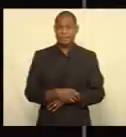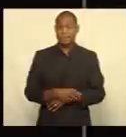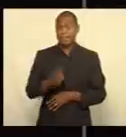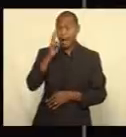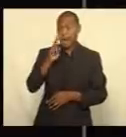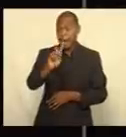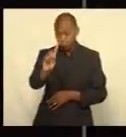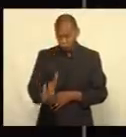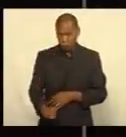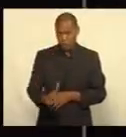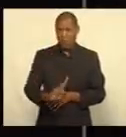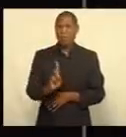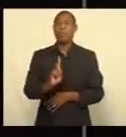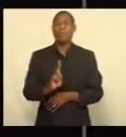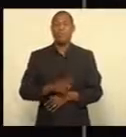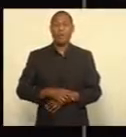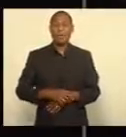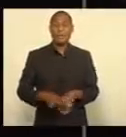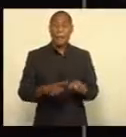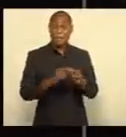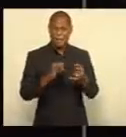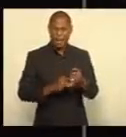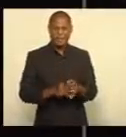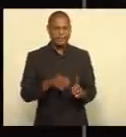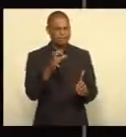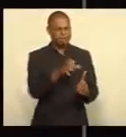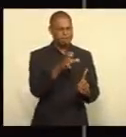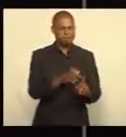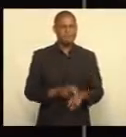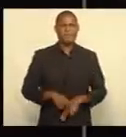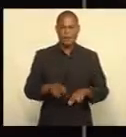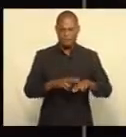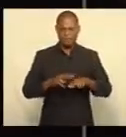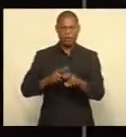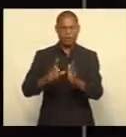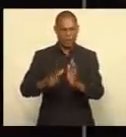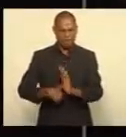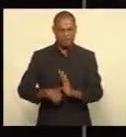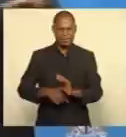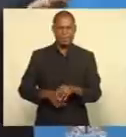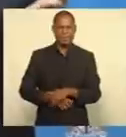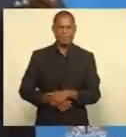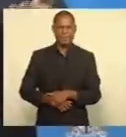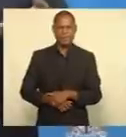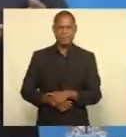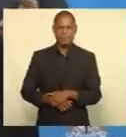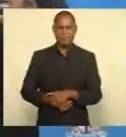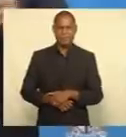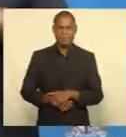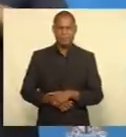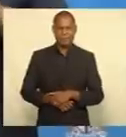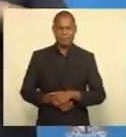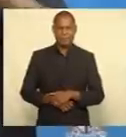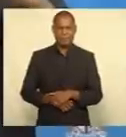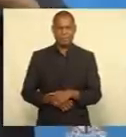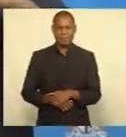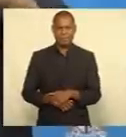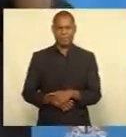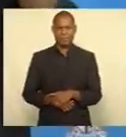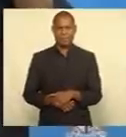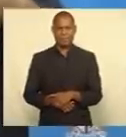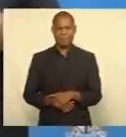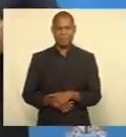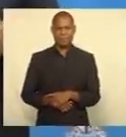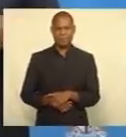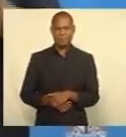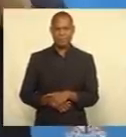James Fong criticized the Fiji Times for publishing a story without official sanction. Media outlets bypassing our